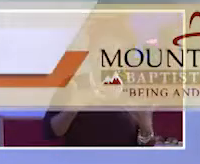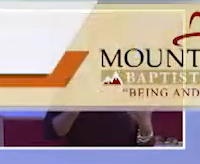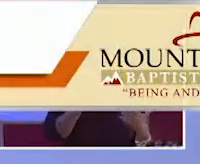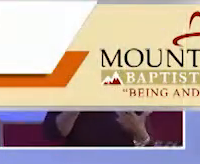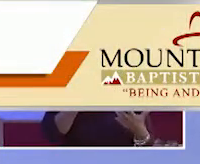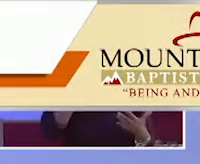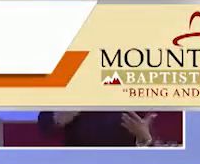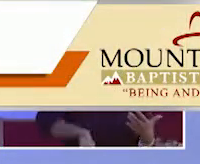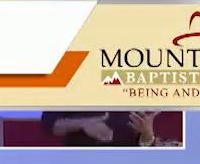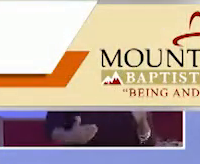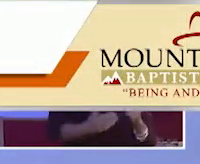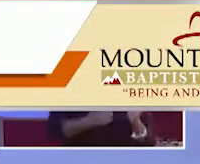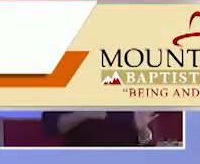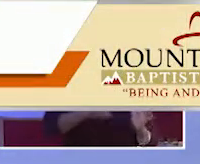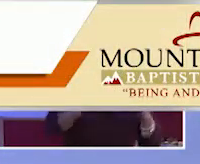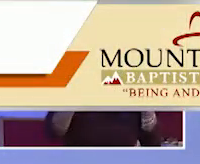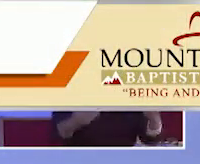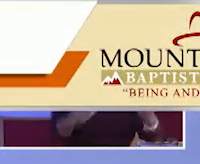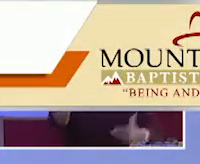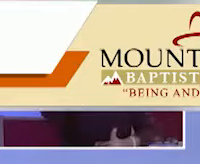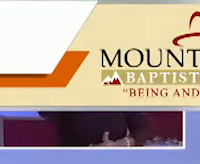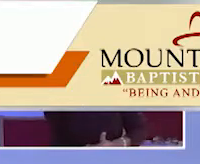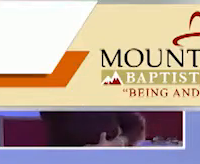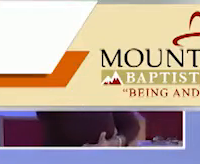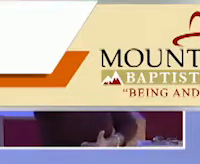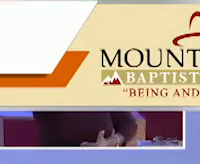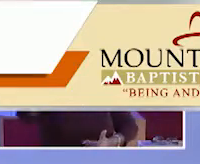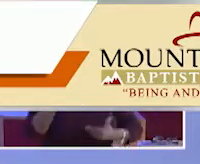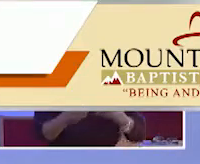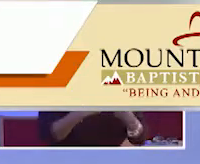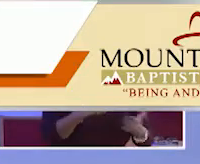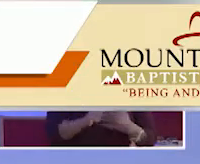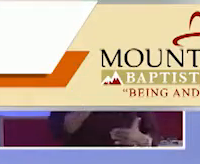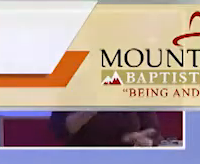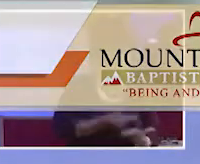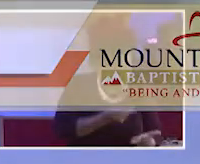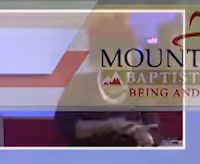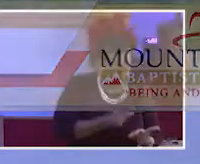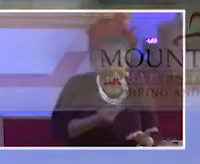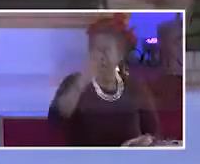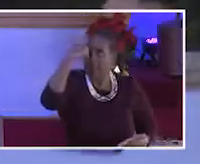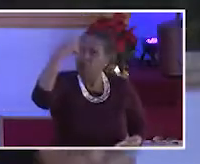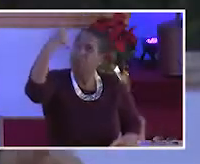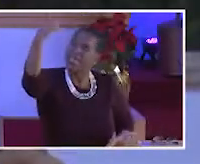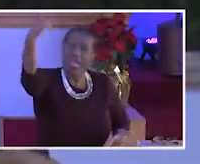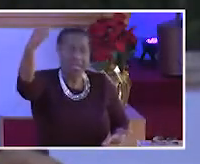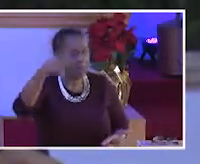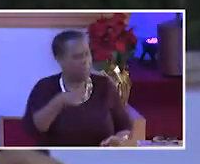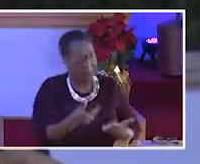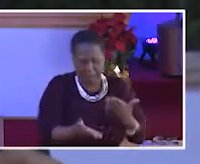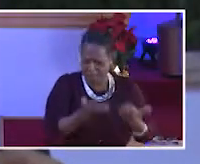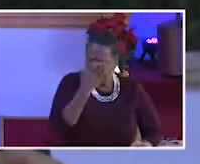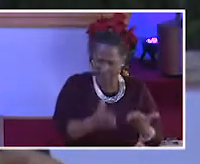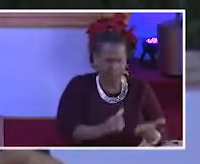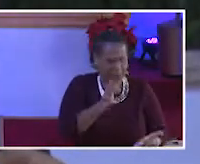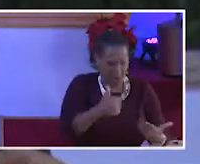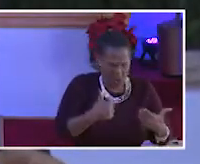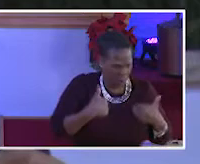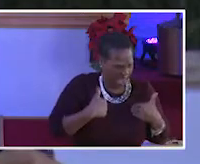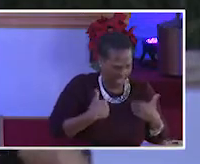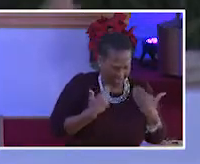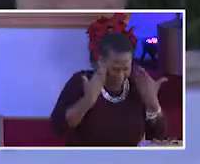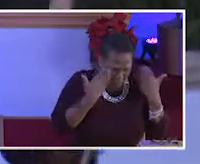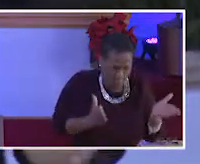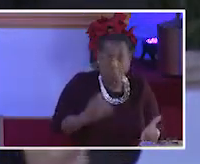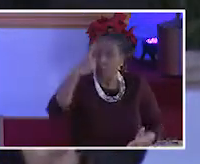predicaments against your dreams. Dream, even though you don't have the money. Dream, even though you don't have the present